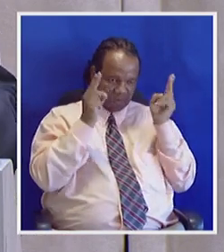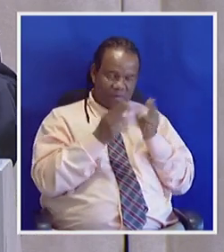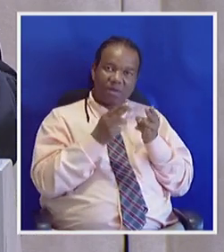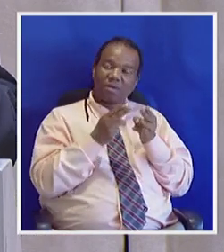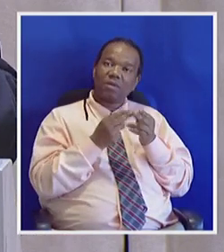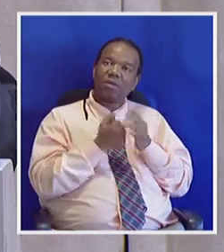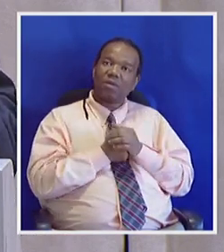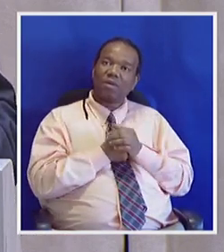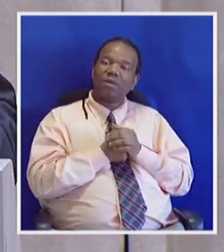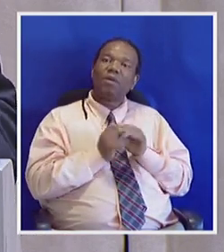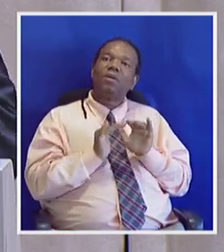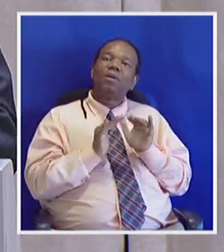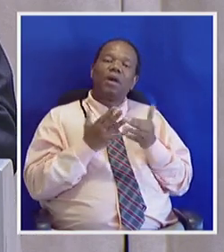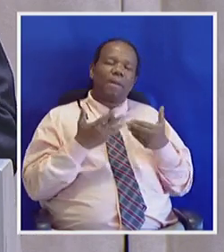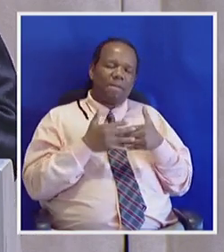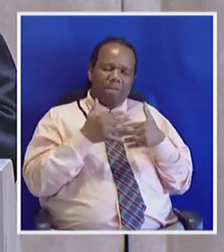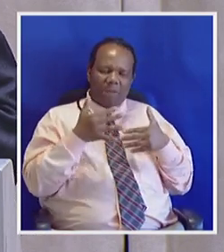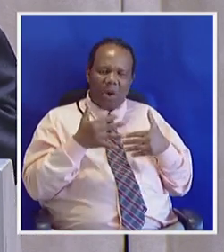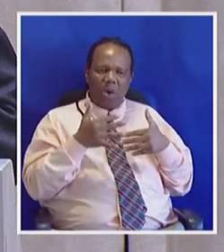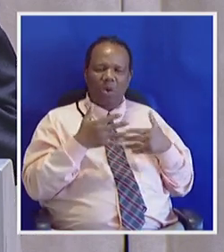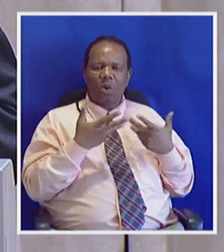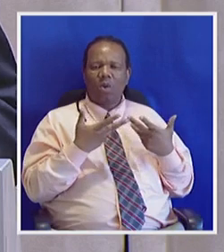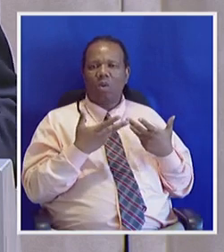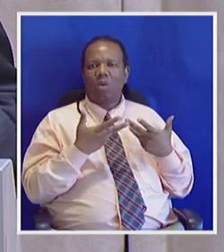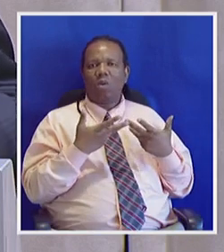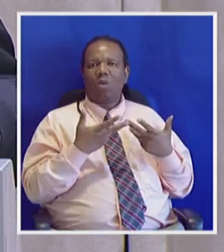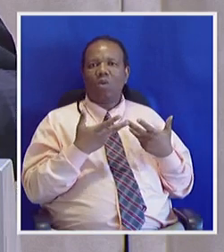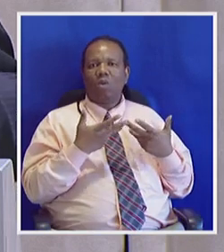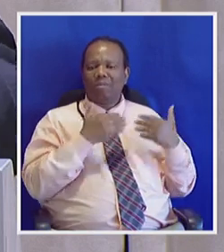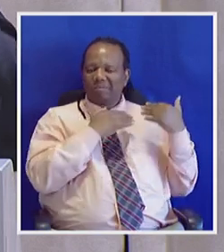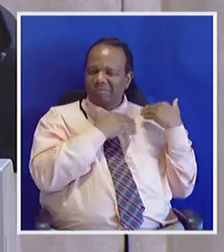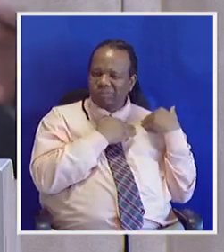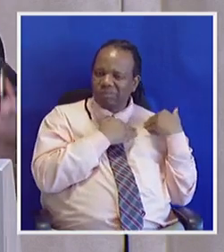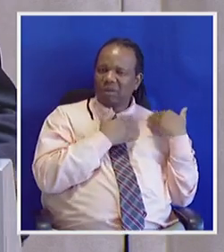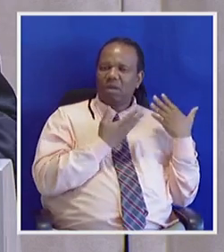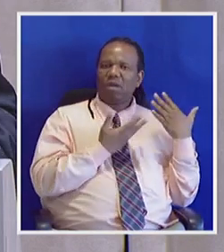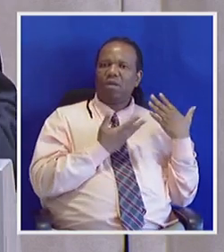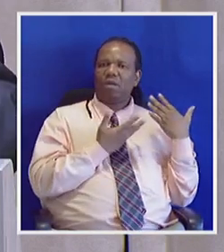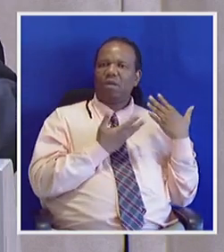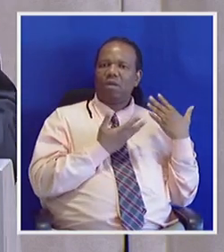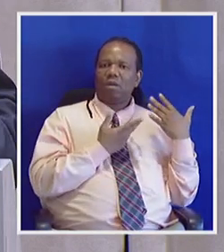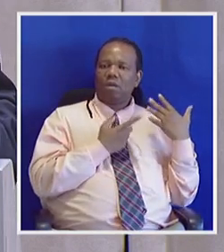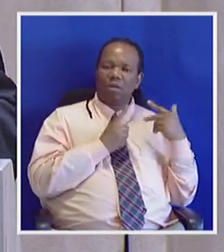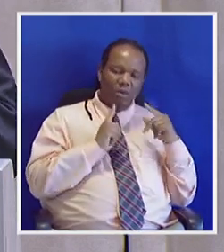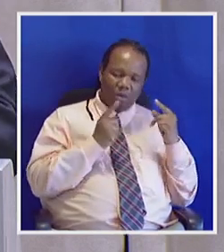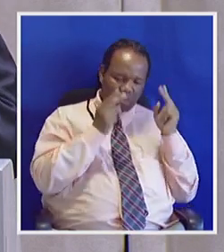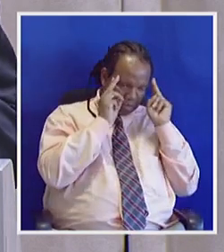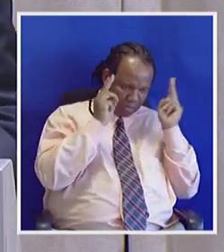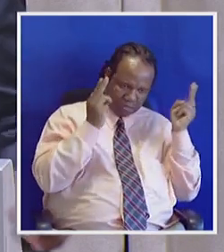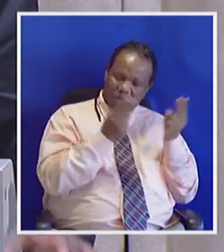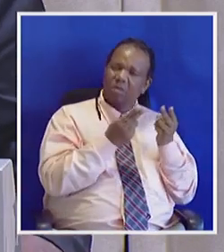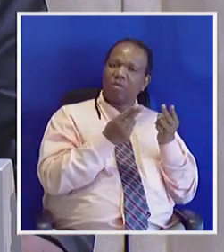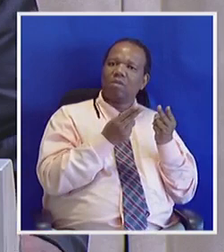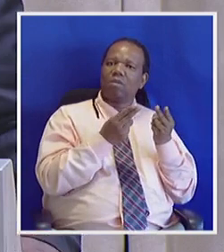an overbearing type of burden on the whole higher education system.